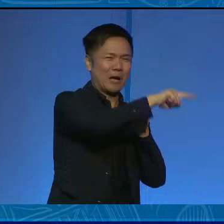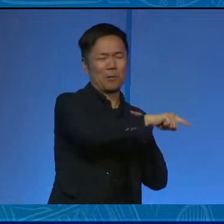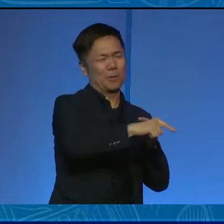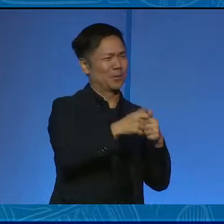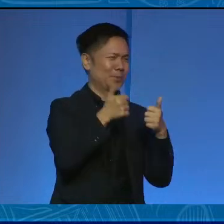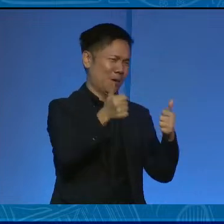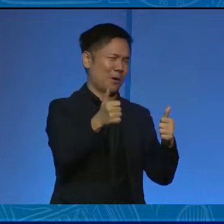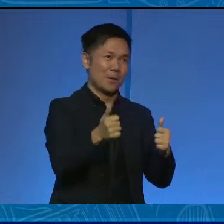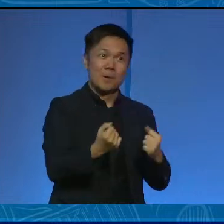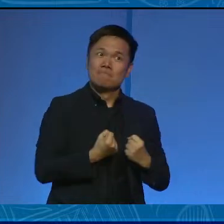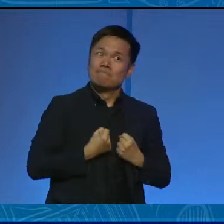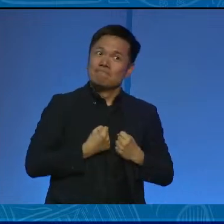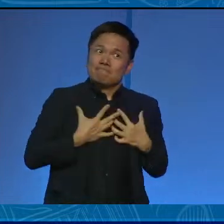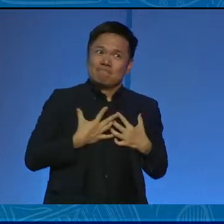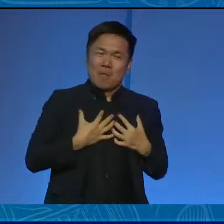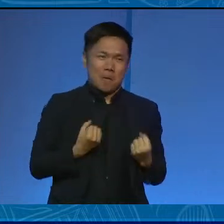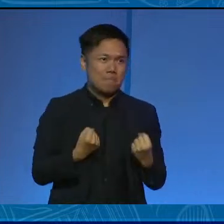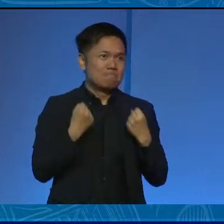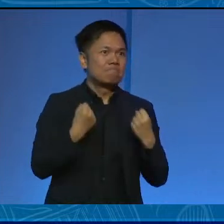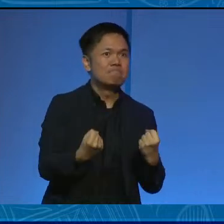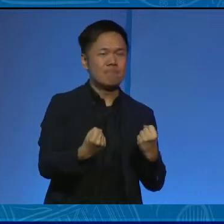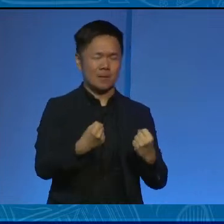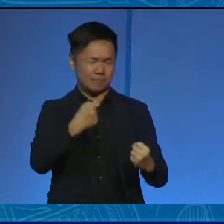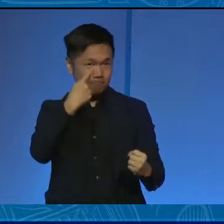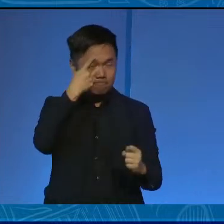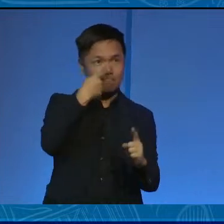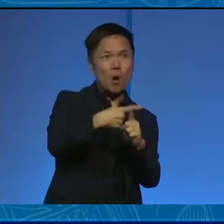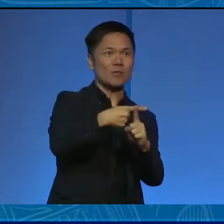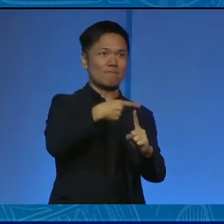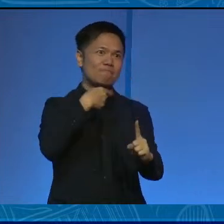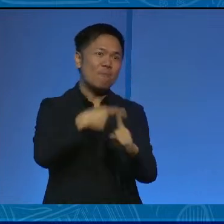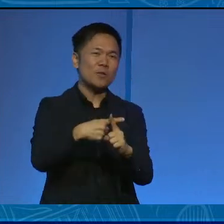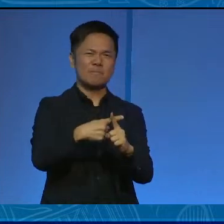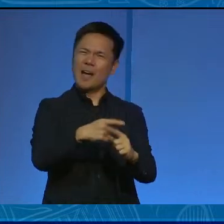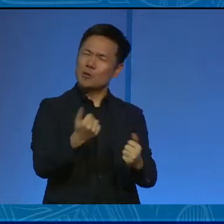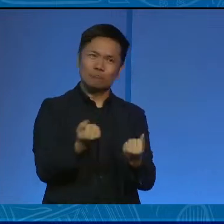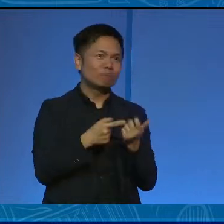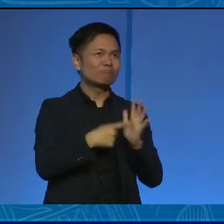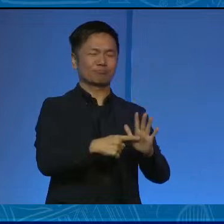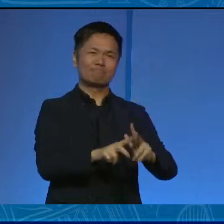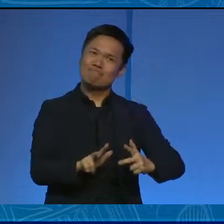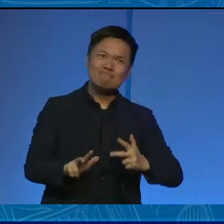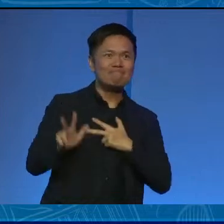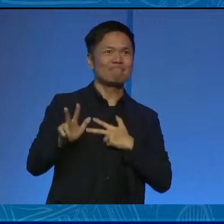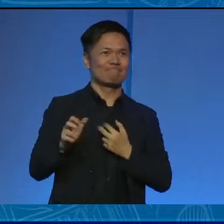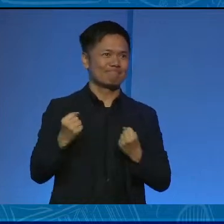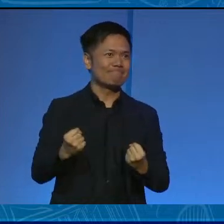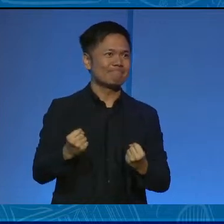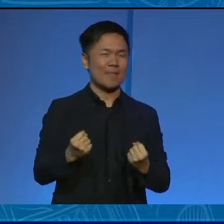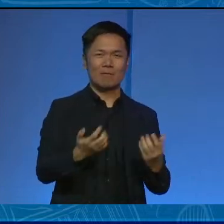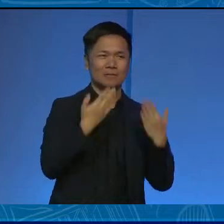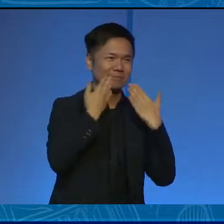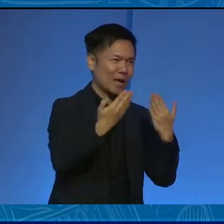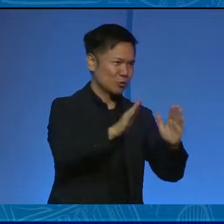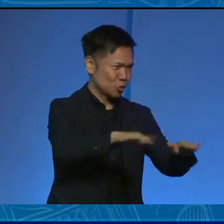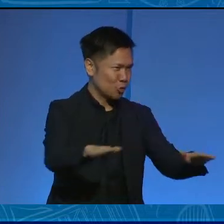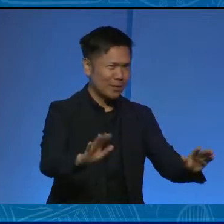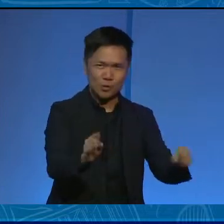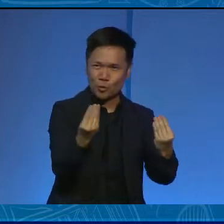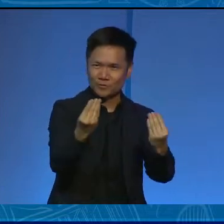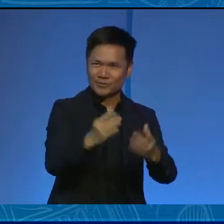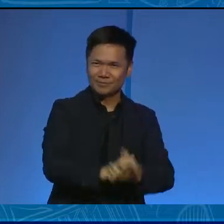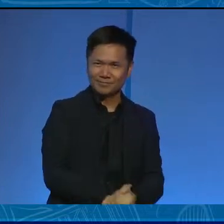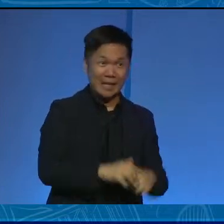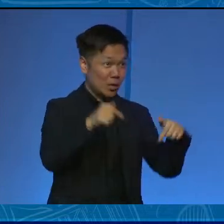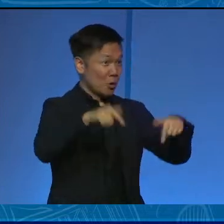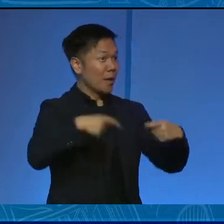your energy, your positivity, and your dedication. This week, we celebrated the International Day for